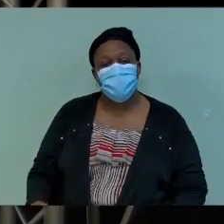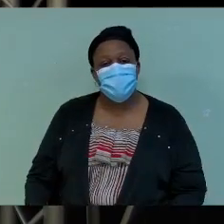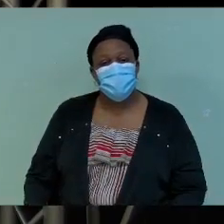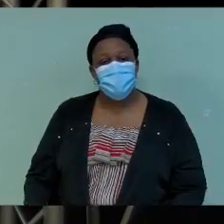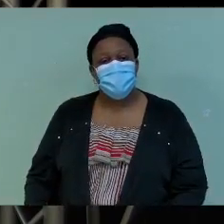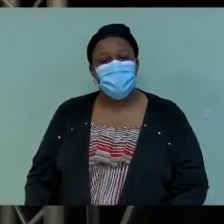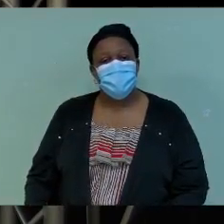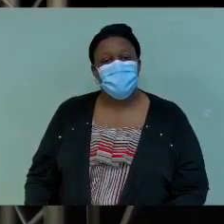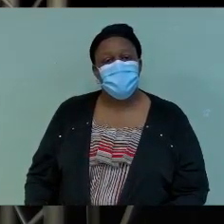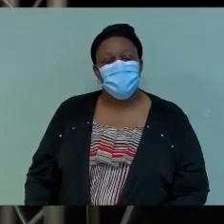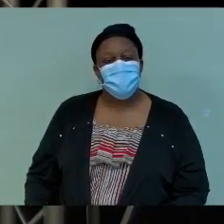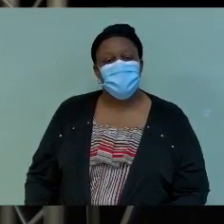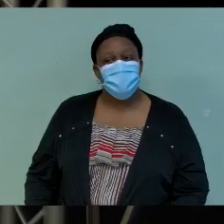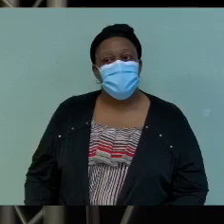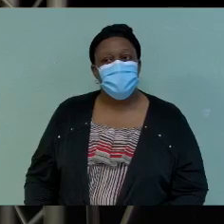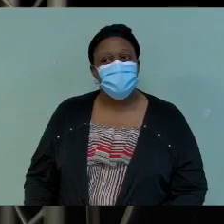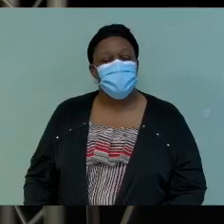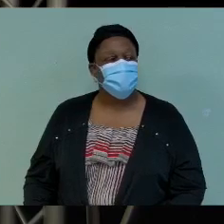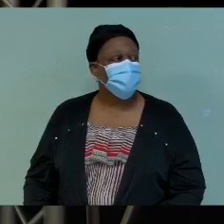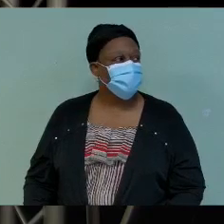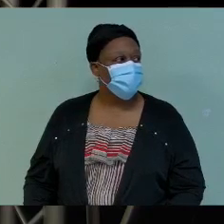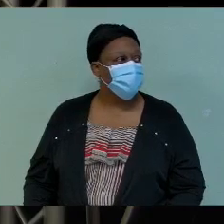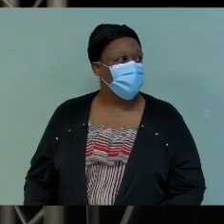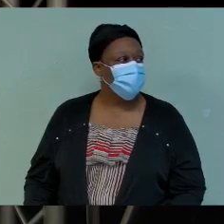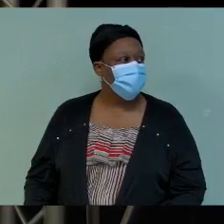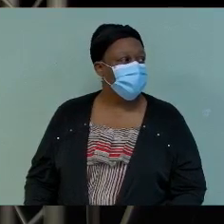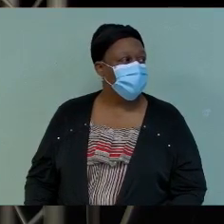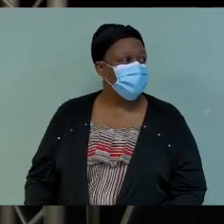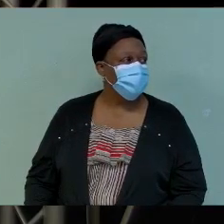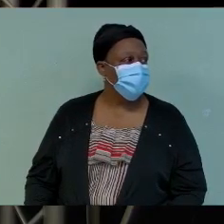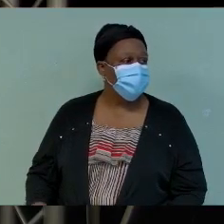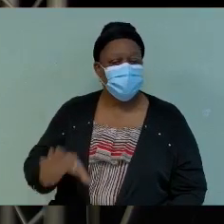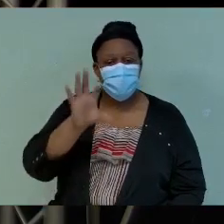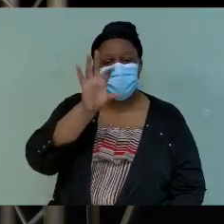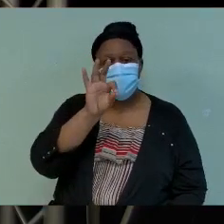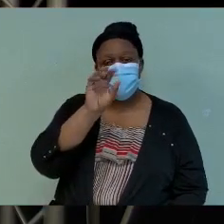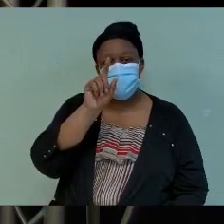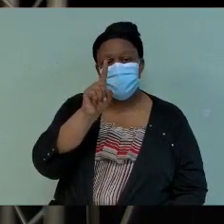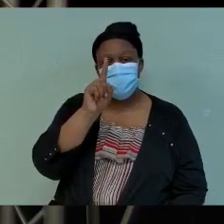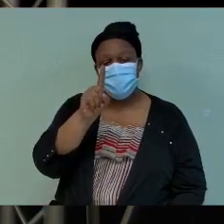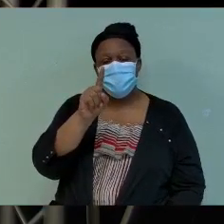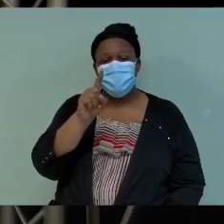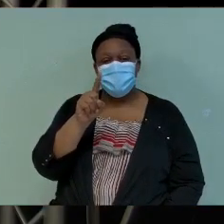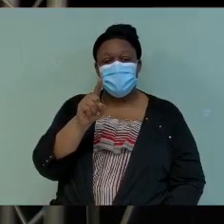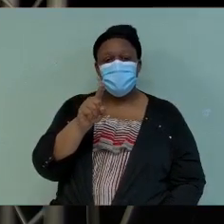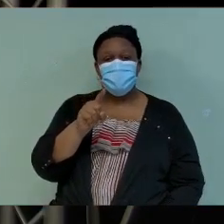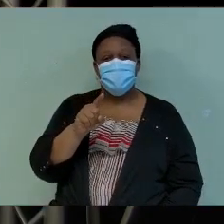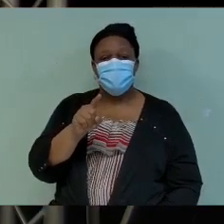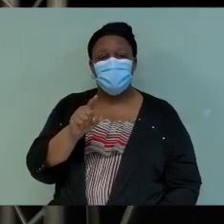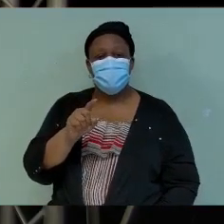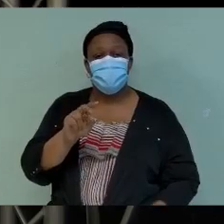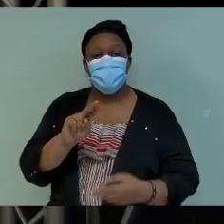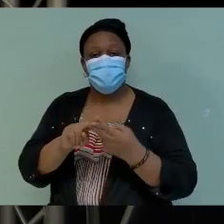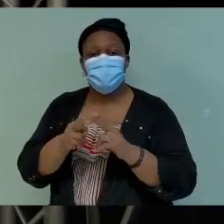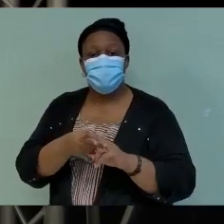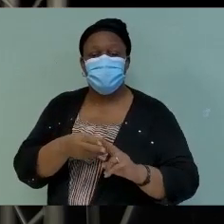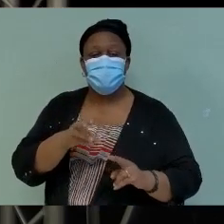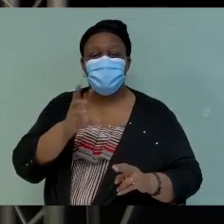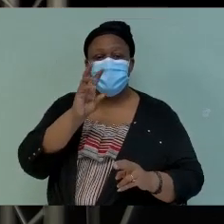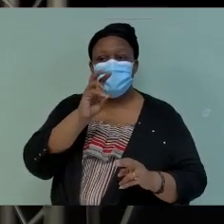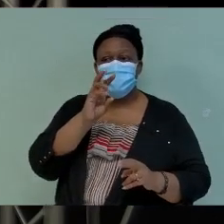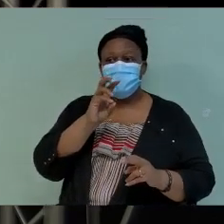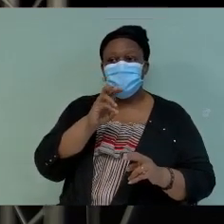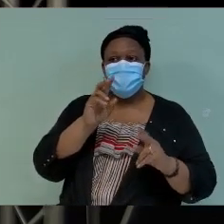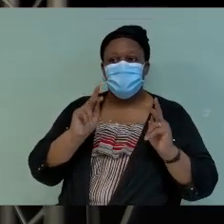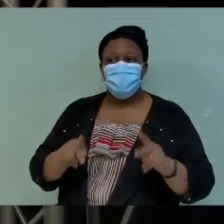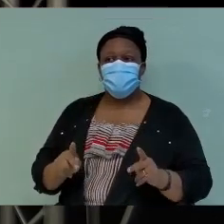The St. Kitts emergency calls, 911, there were a total of 66